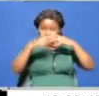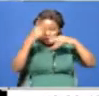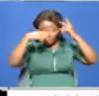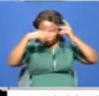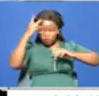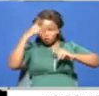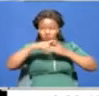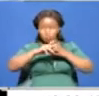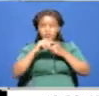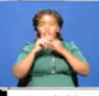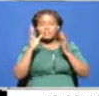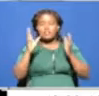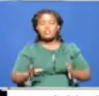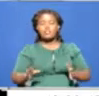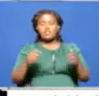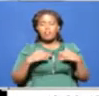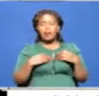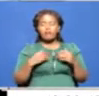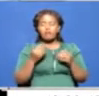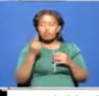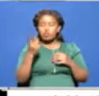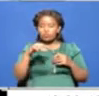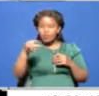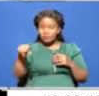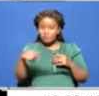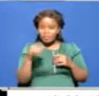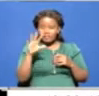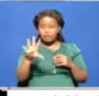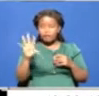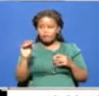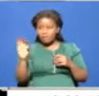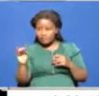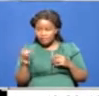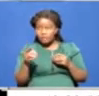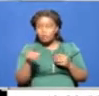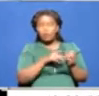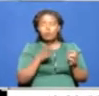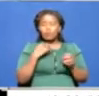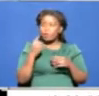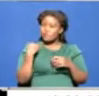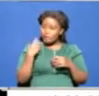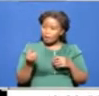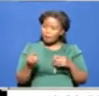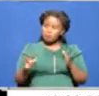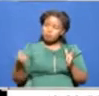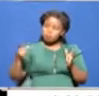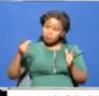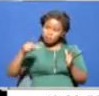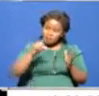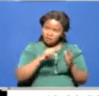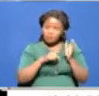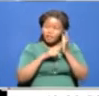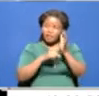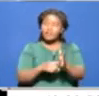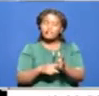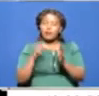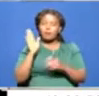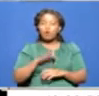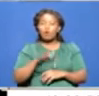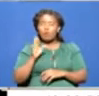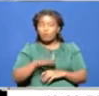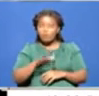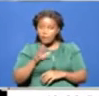mere 2,500 at the moment. Yeah. We need these numbers increased, more especially the women engineers. We